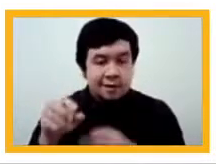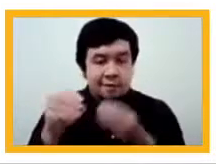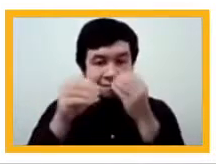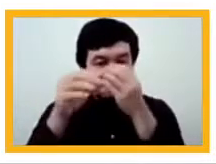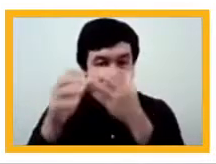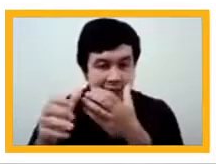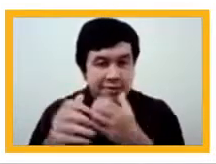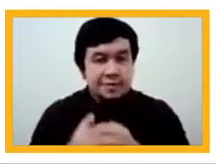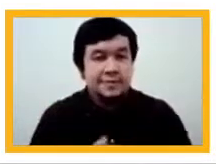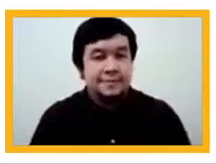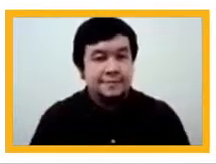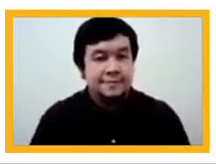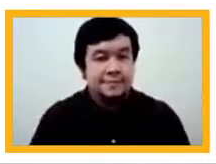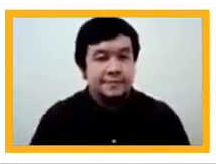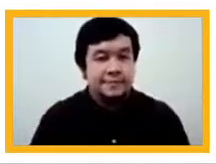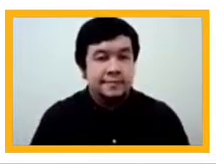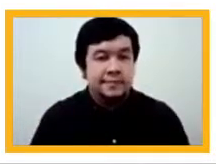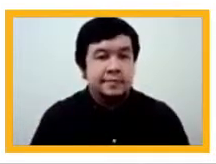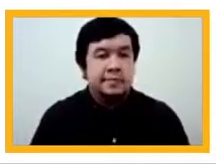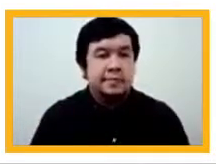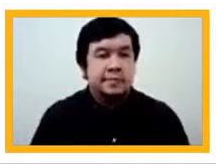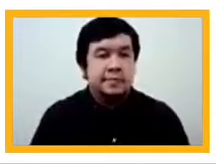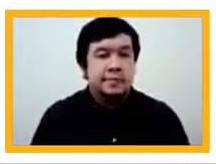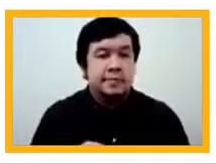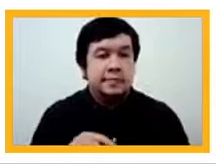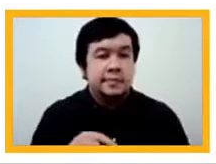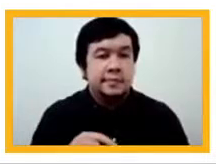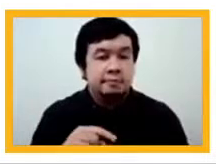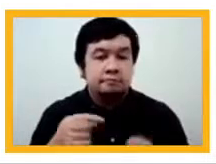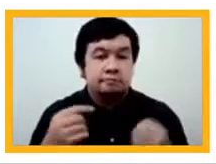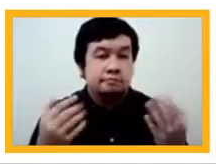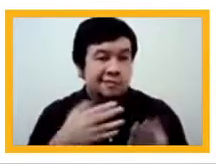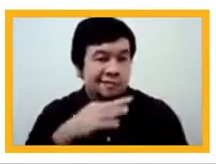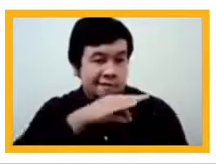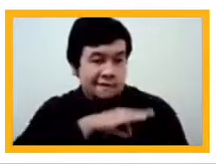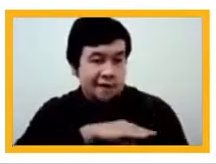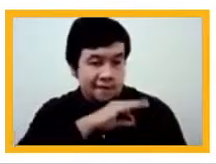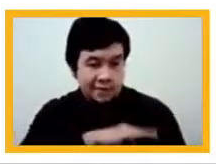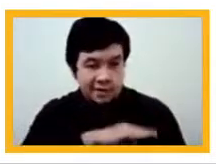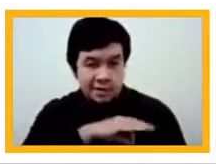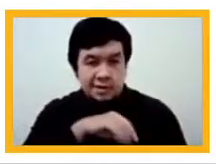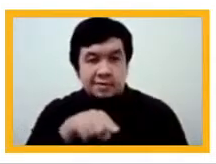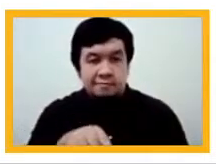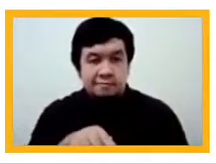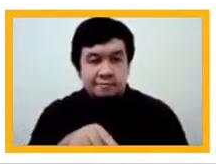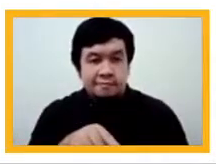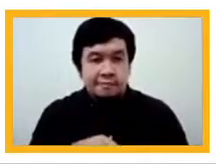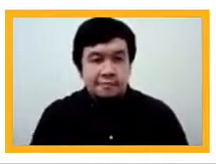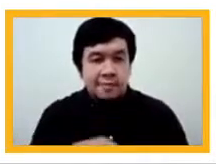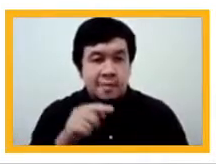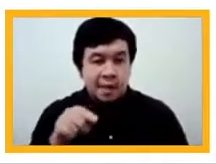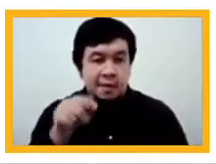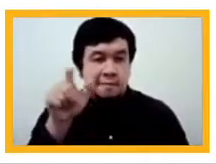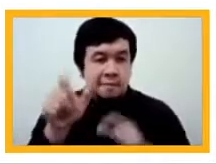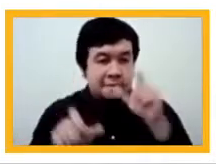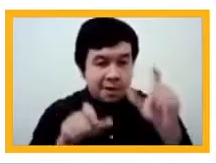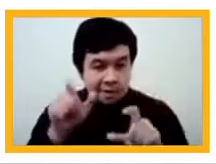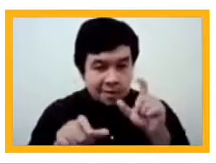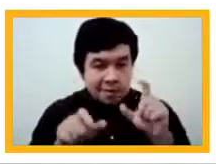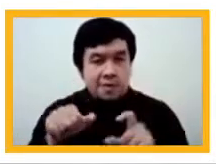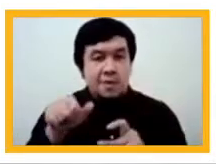profits. For individuals, they pay for their higher education, but they only cover part of that cost.